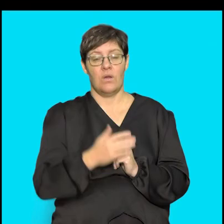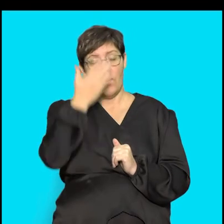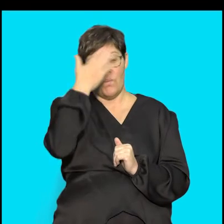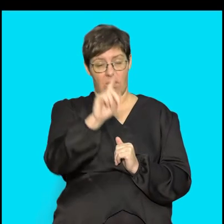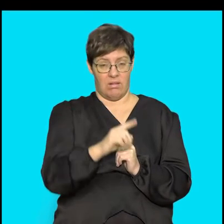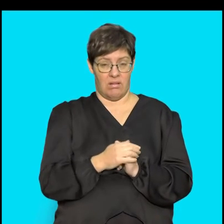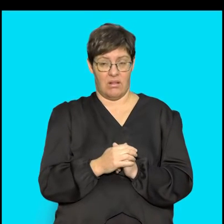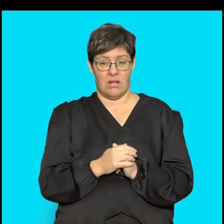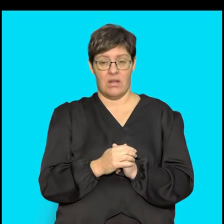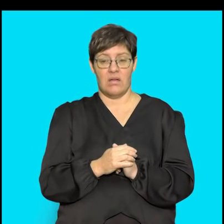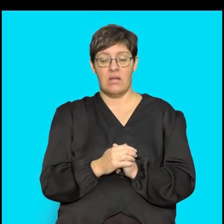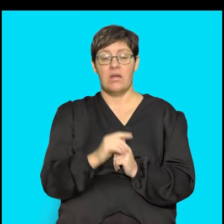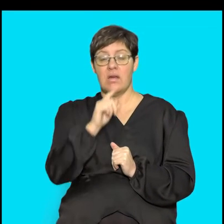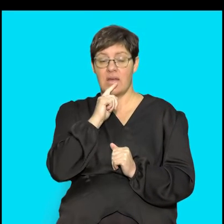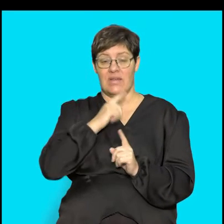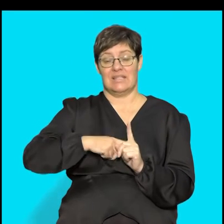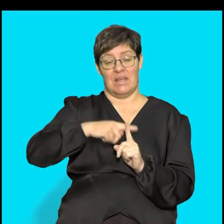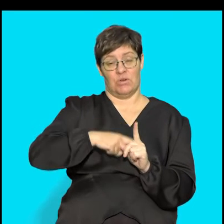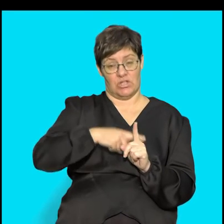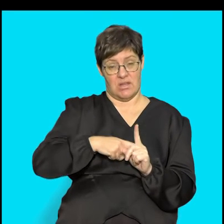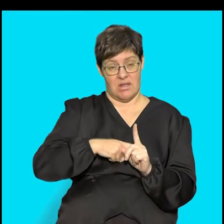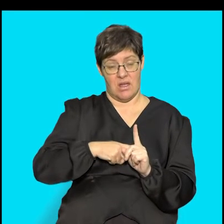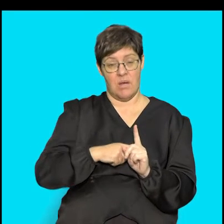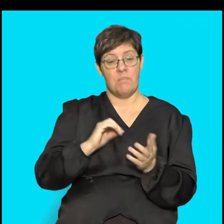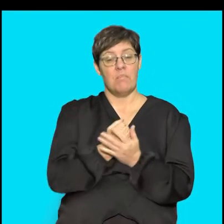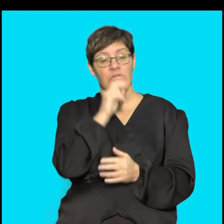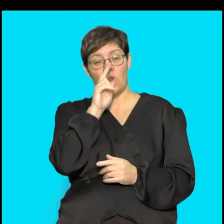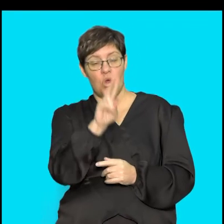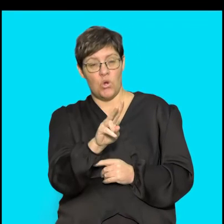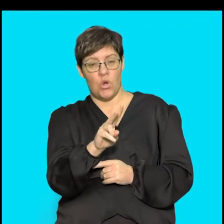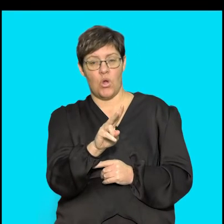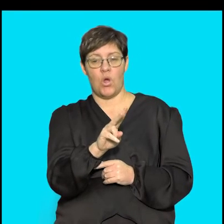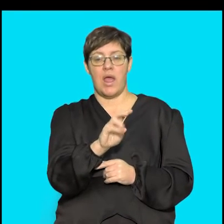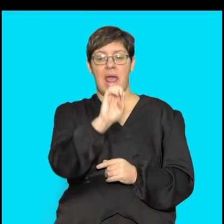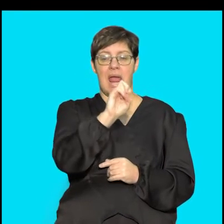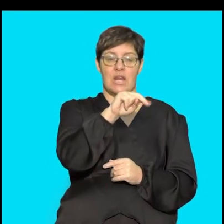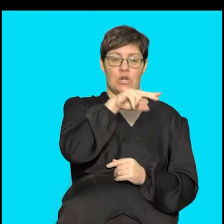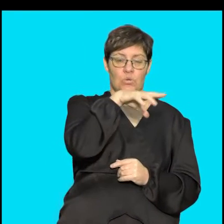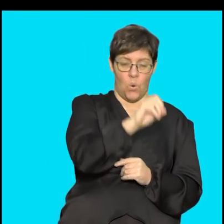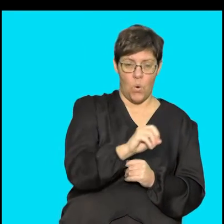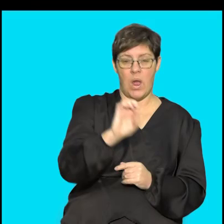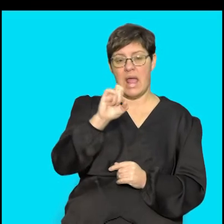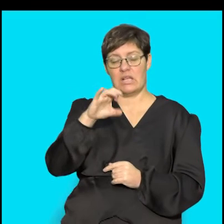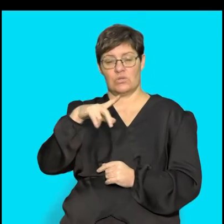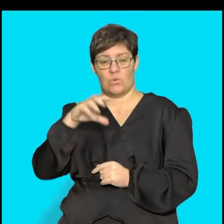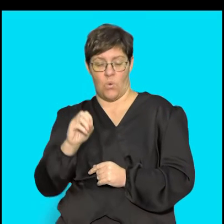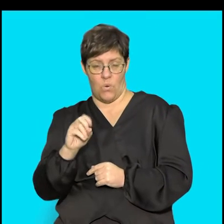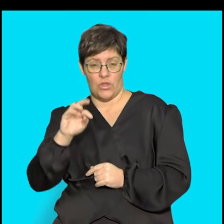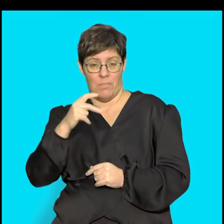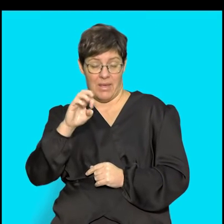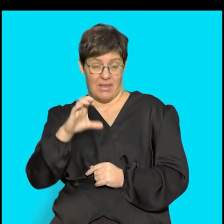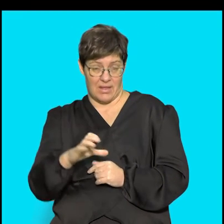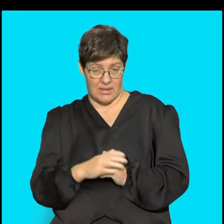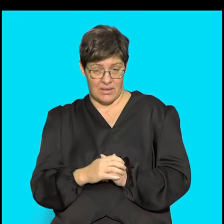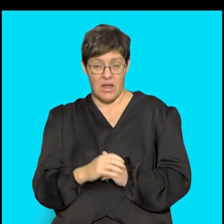Now we know, firstly, when we talk about temperature, we first need to go look at exo and endothermic reaction, because